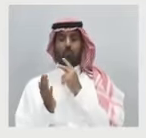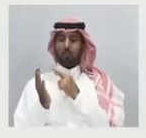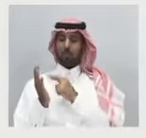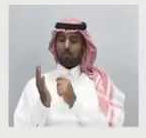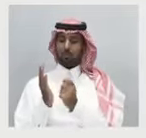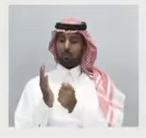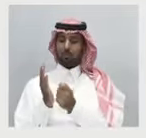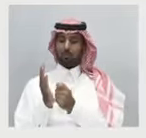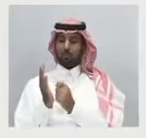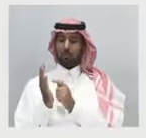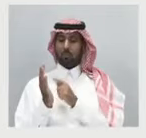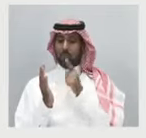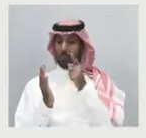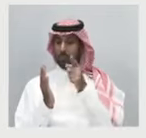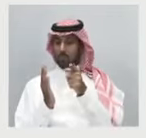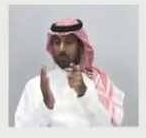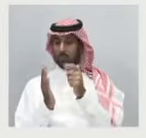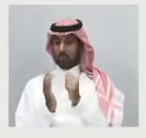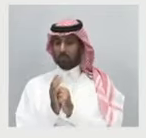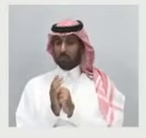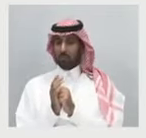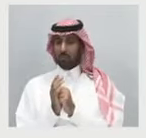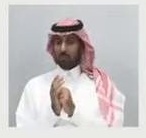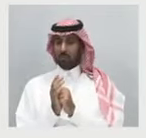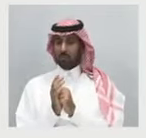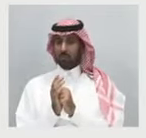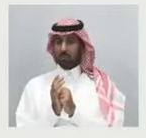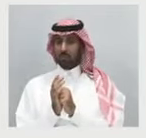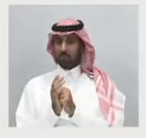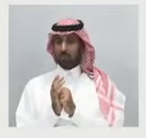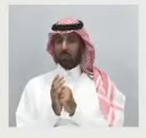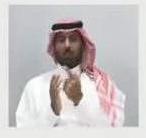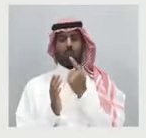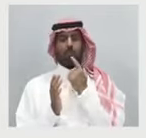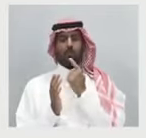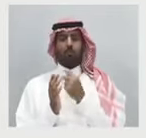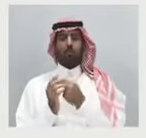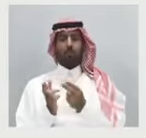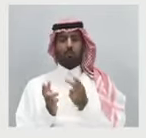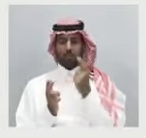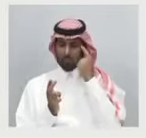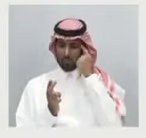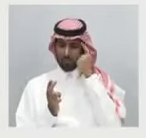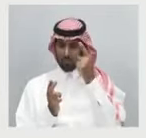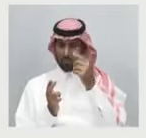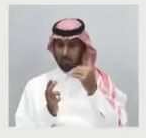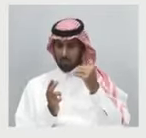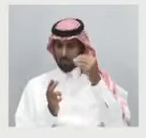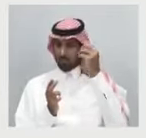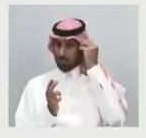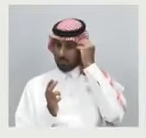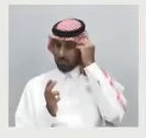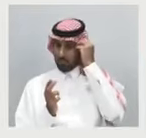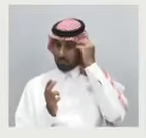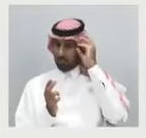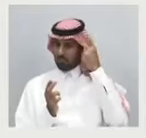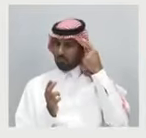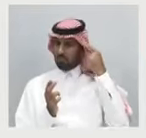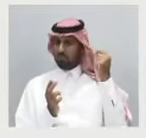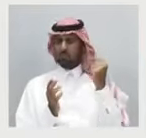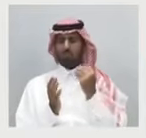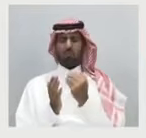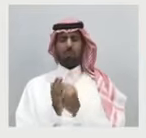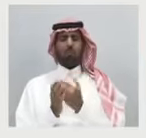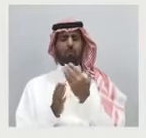the job you are applying for in mind, allowing you to highlight. So what is the reason